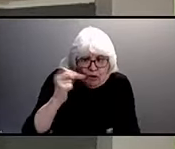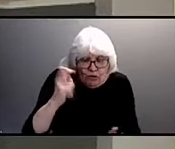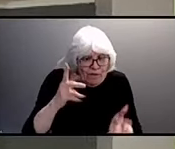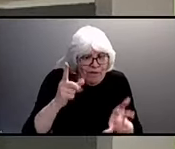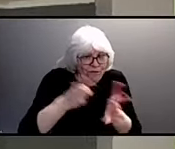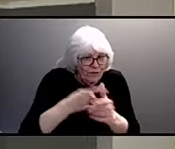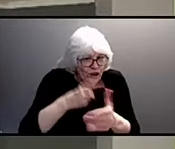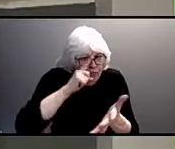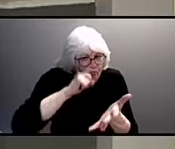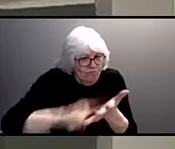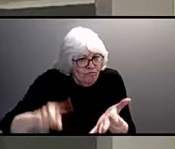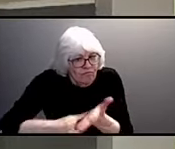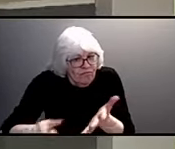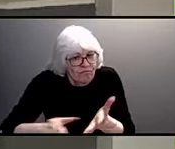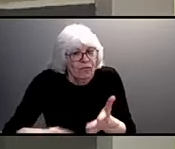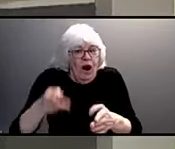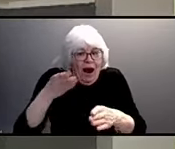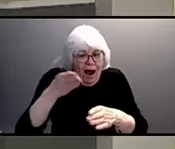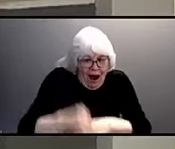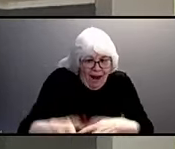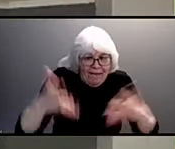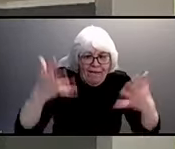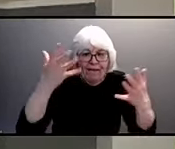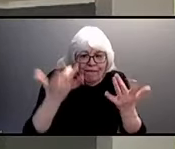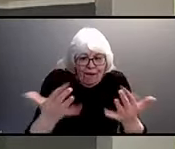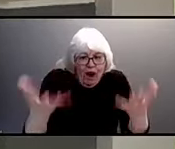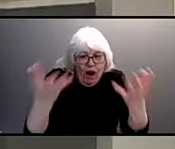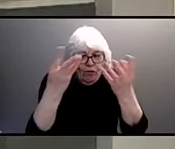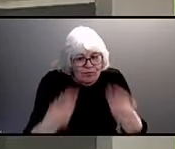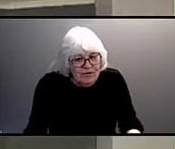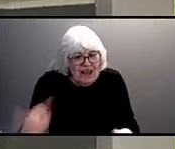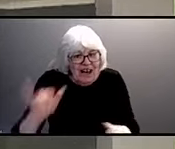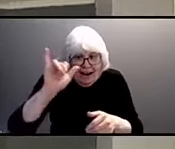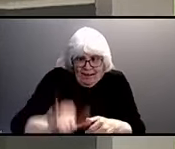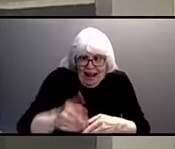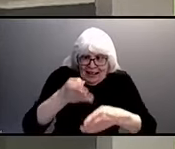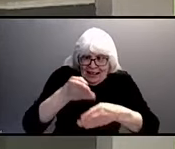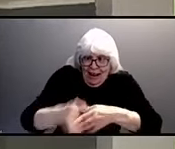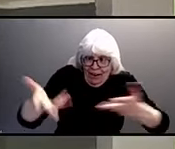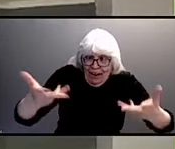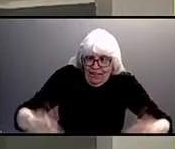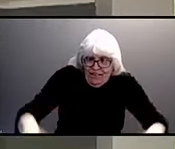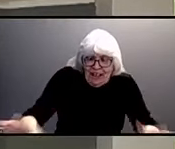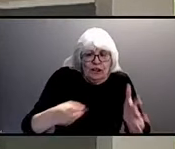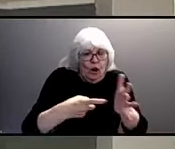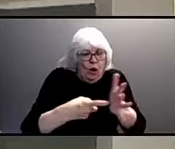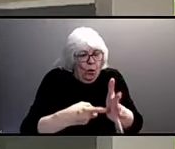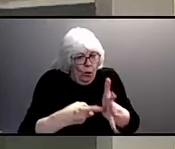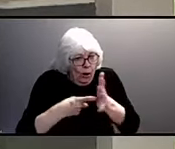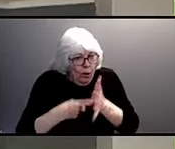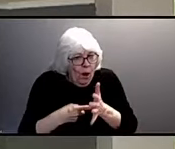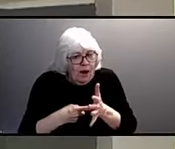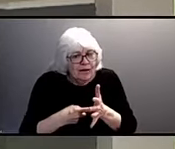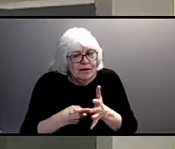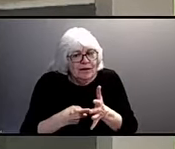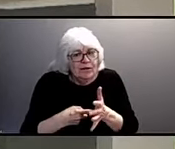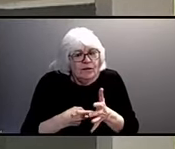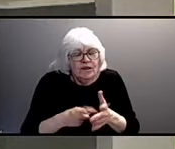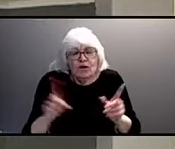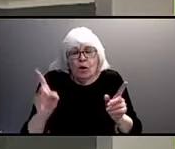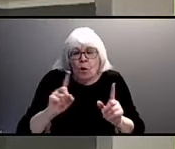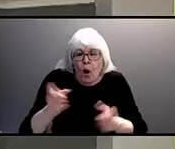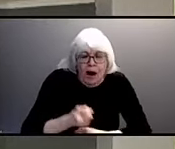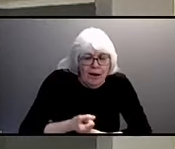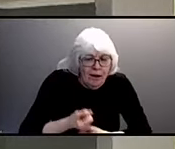out. So as part of that investigation, we're required to do origin and cause and determine if anybody